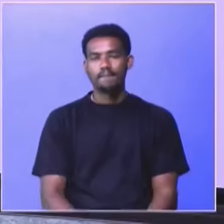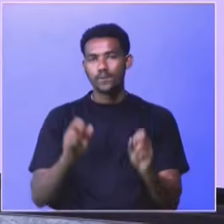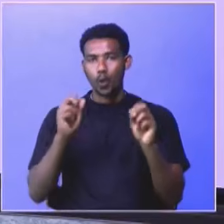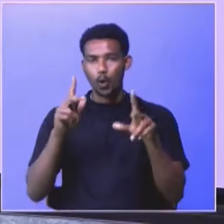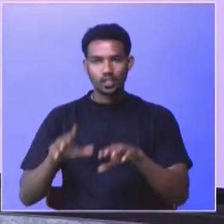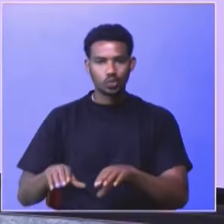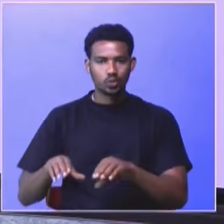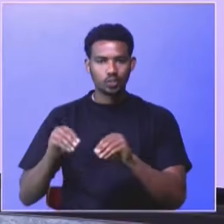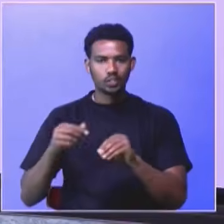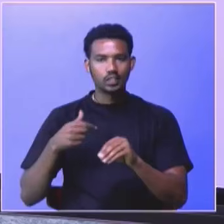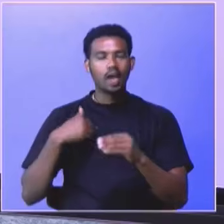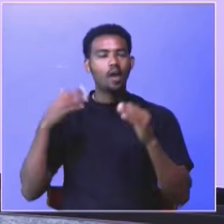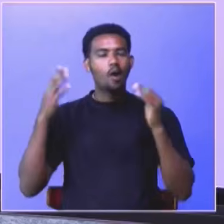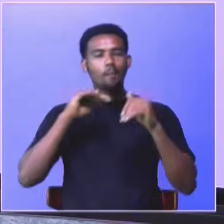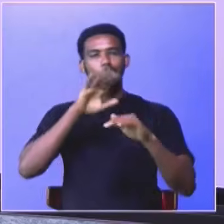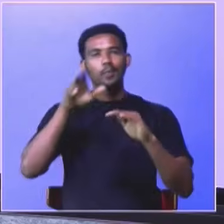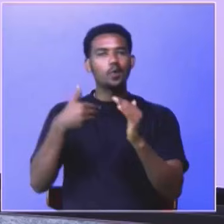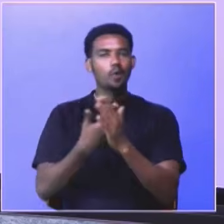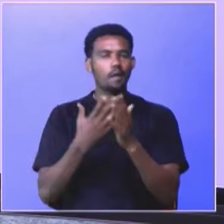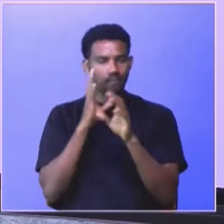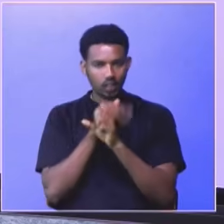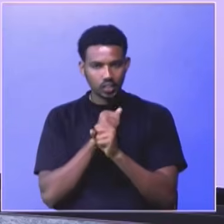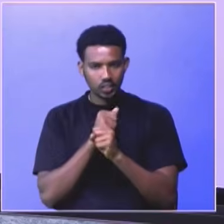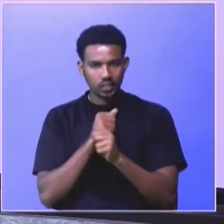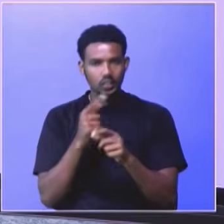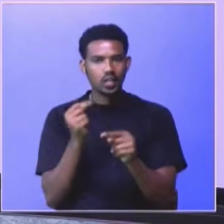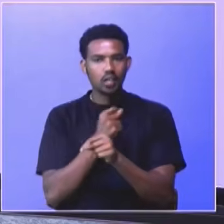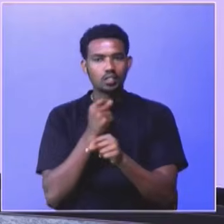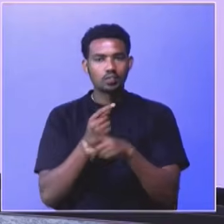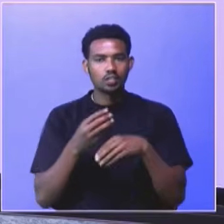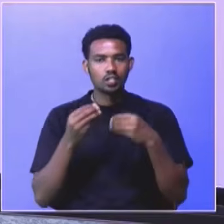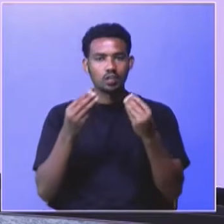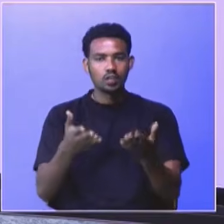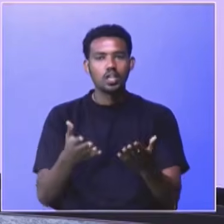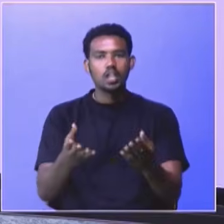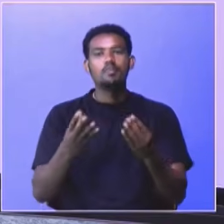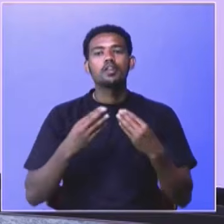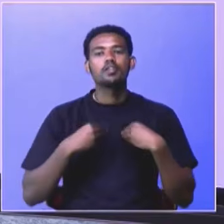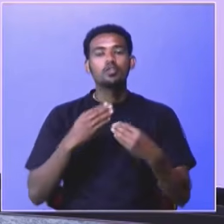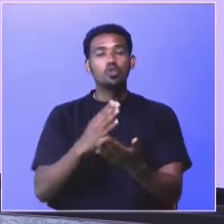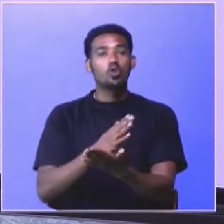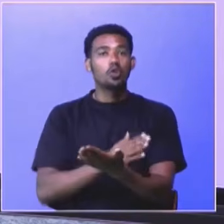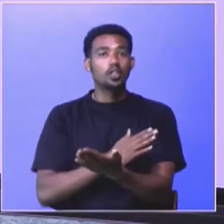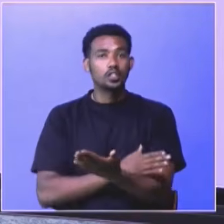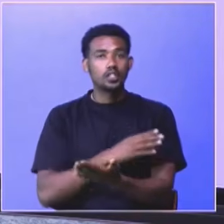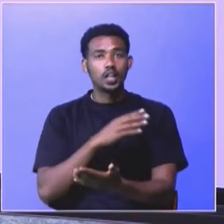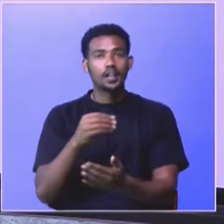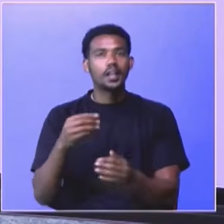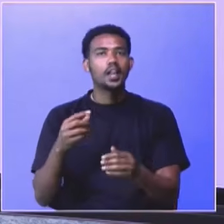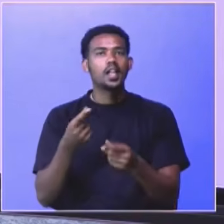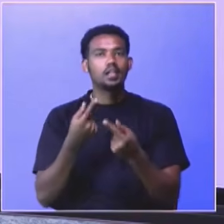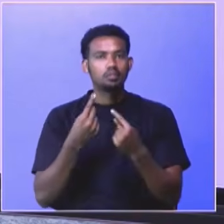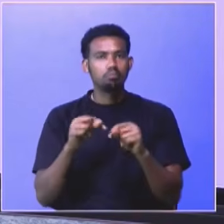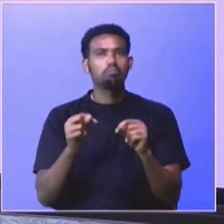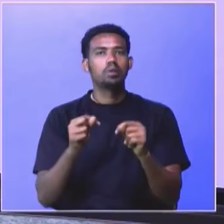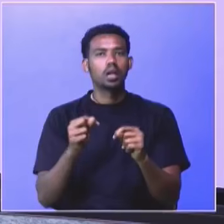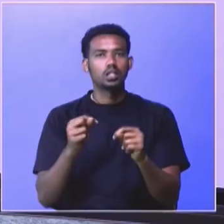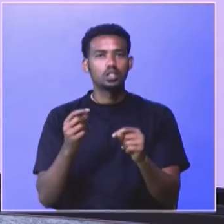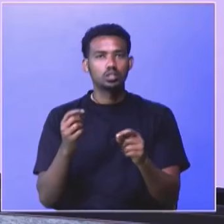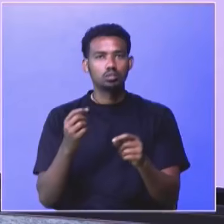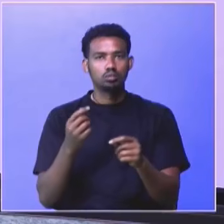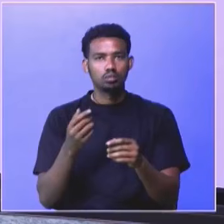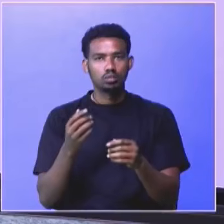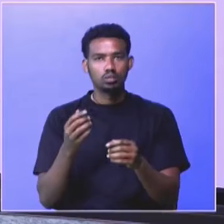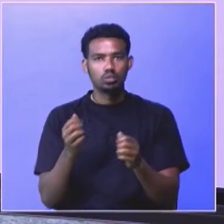Okay, students, I hope you all have finished the activity, and let me give you correction and let us practice together. So let me